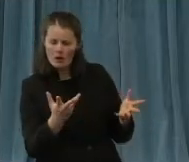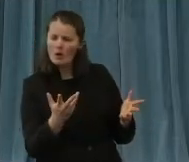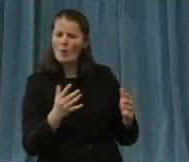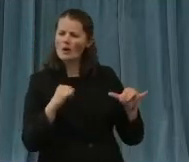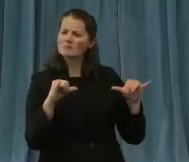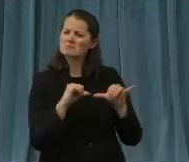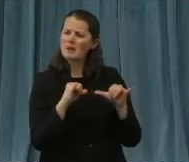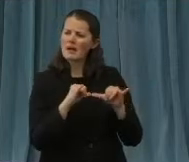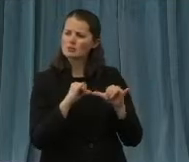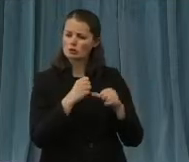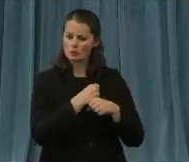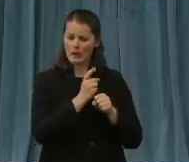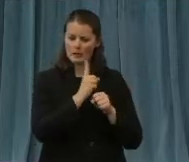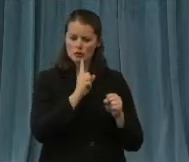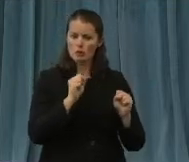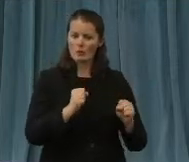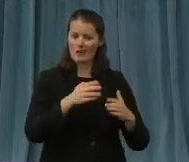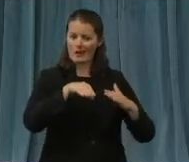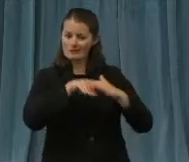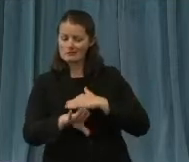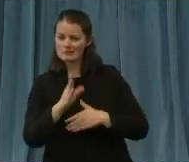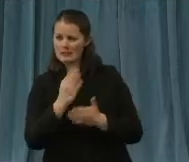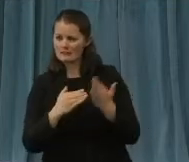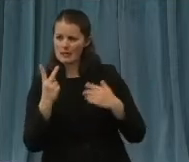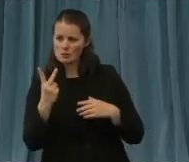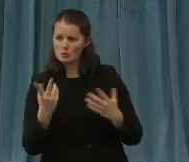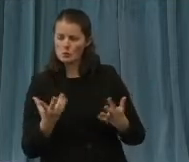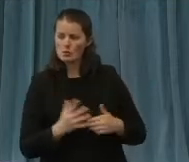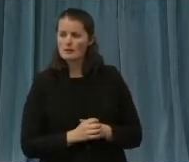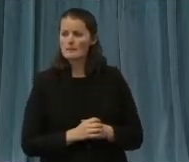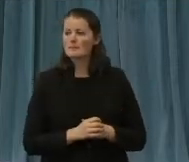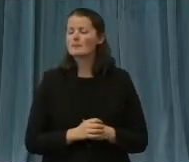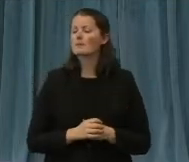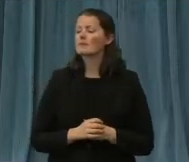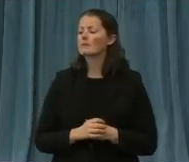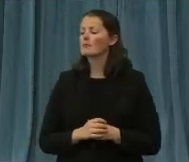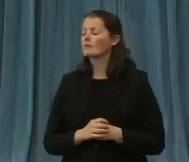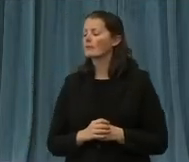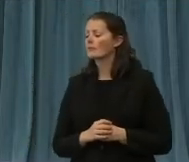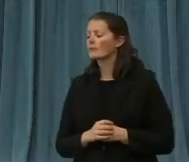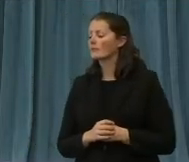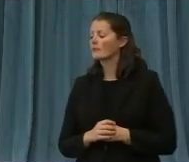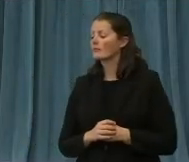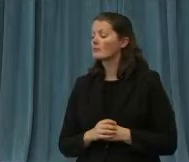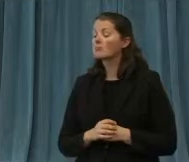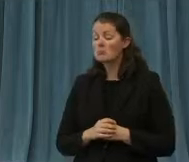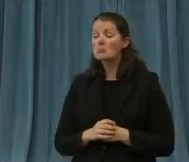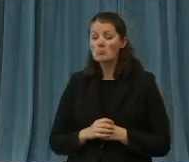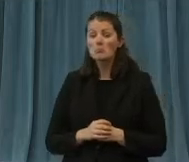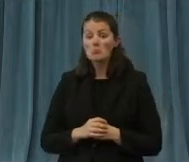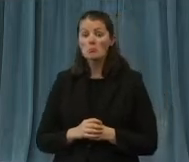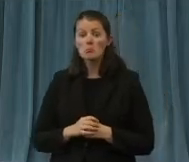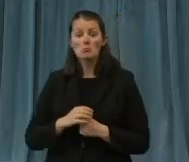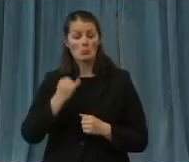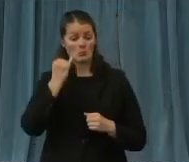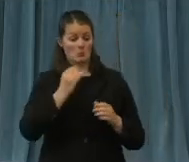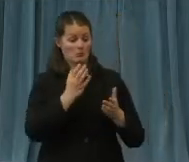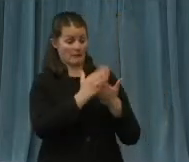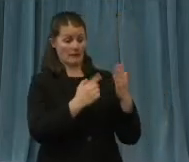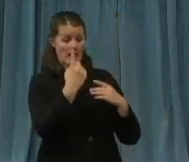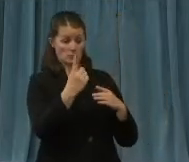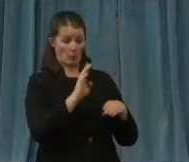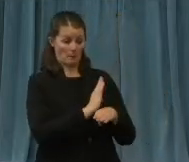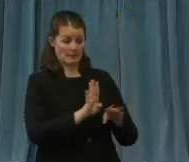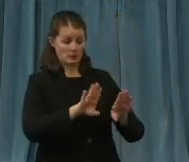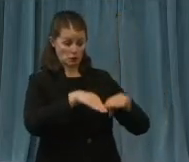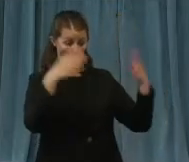with the team that I've assembled here, both on the medical side and the science side and the statistician side. If we see an uptick in